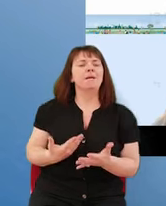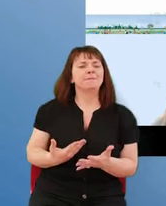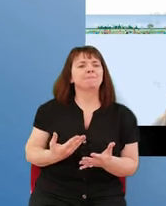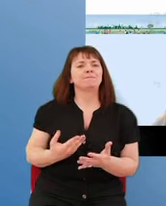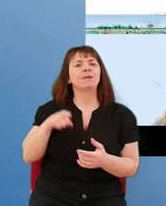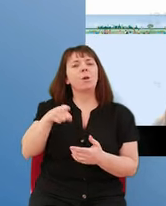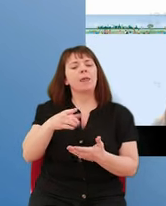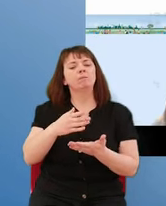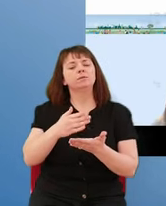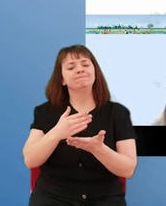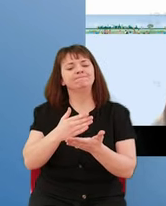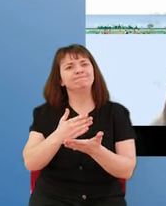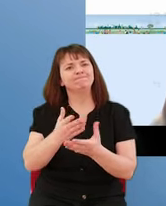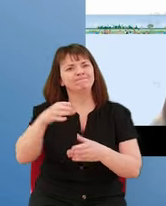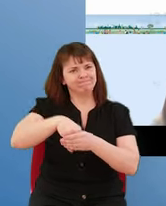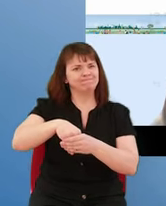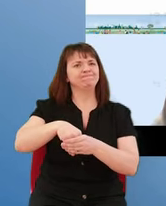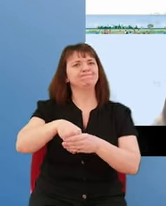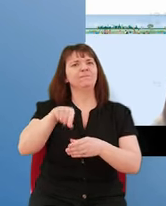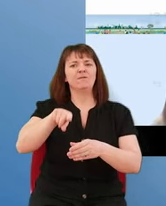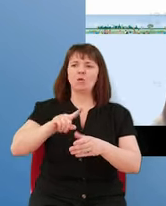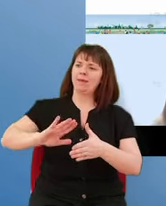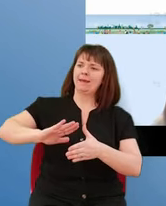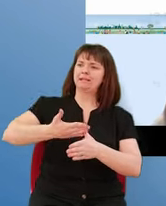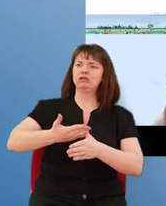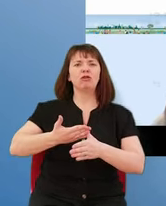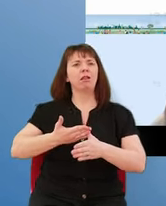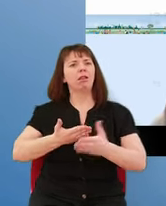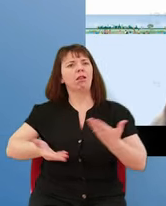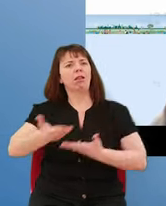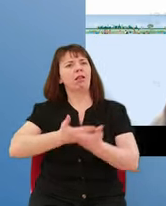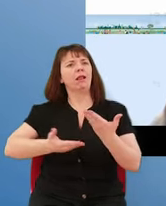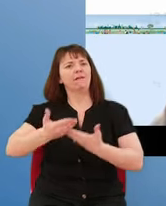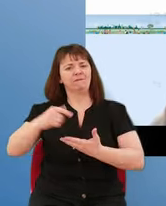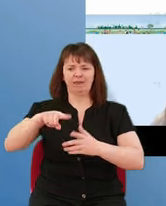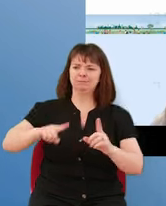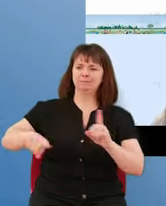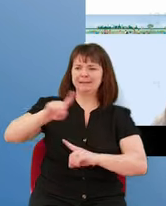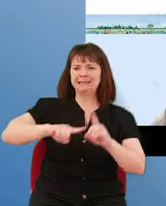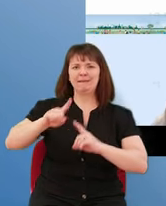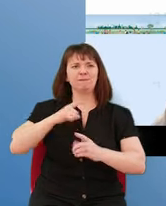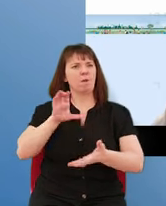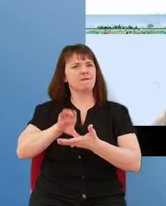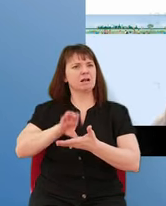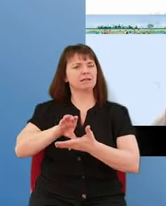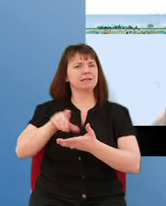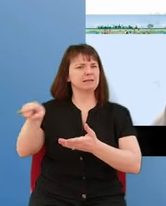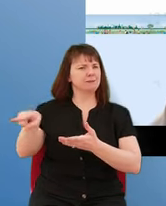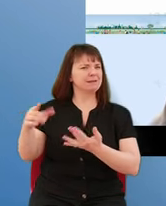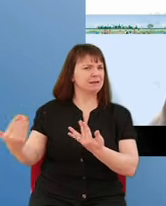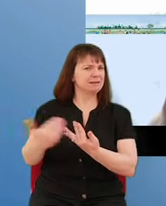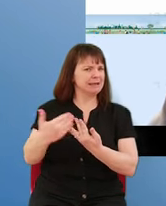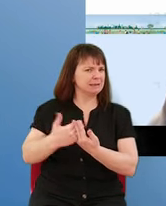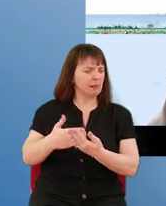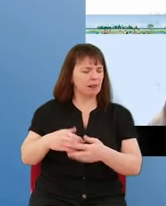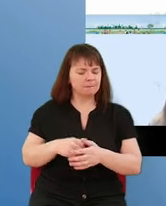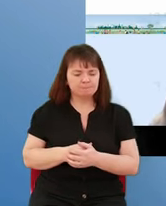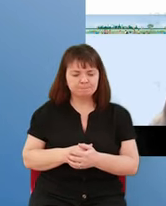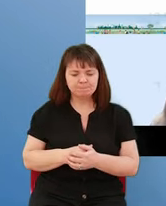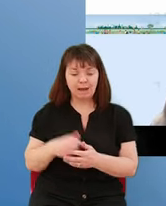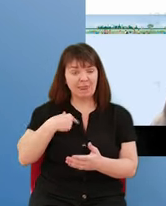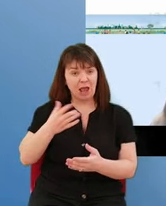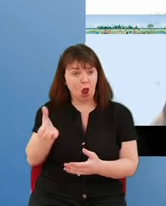certainly some of the learning points from this year have been around increasing sharing what has previously been a successful bid, so that it